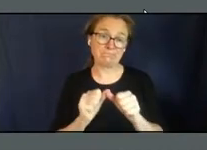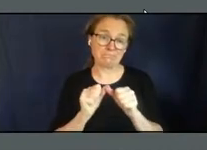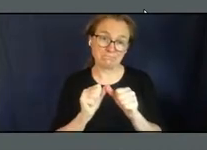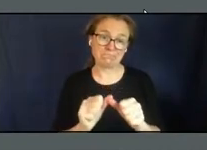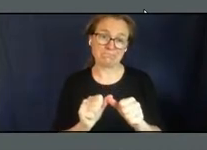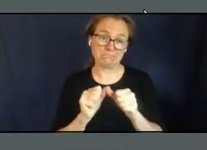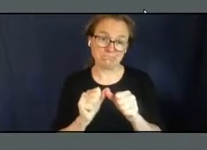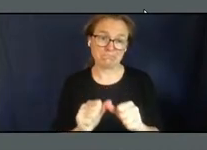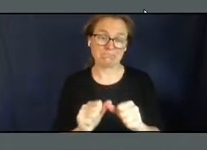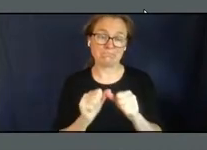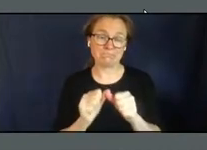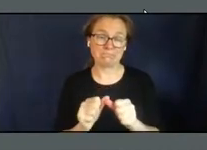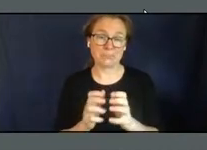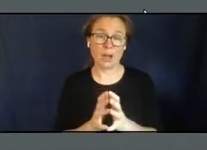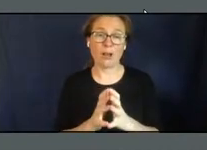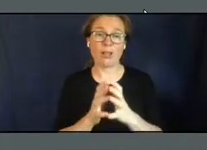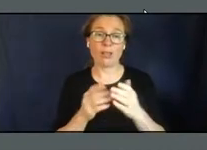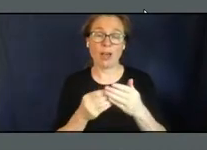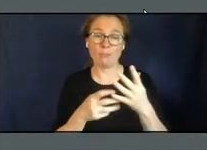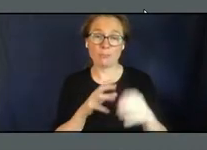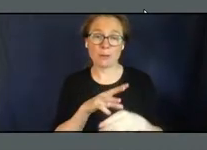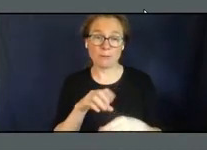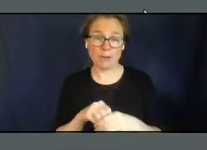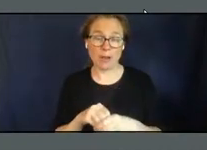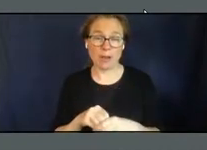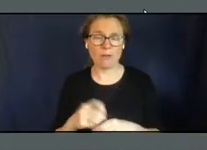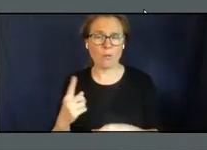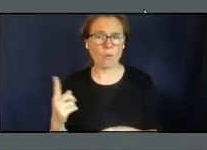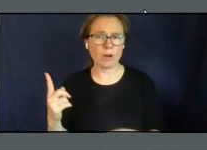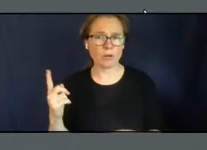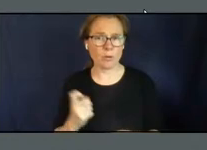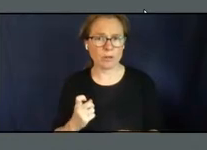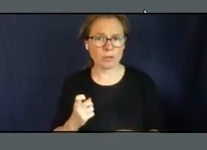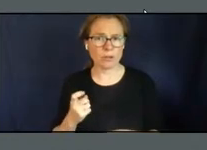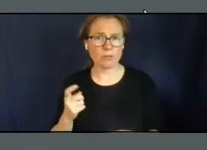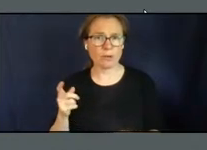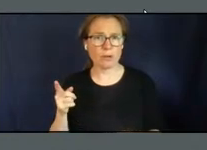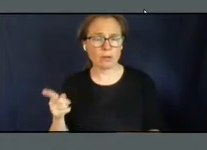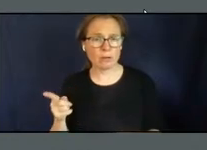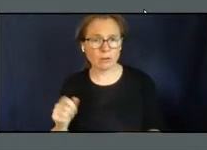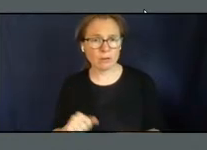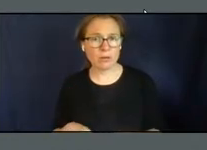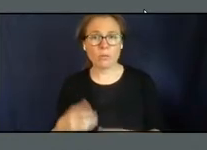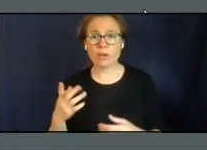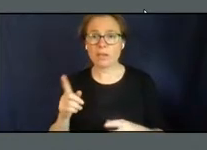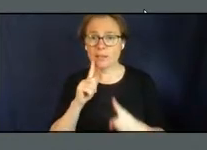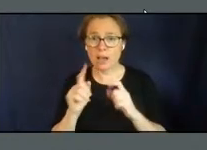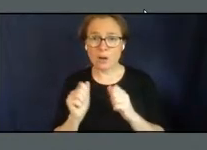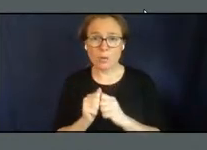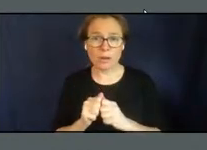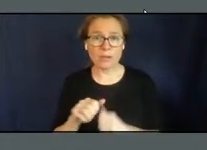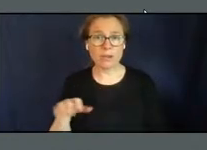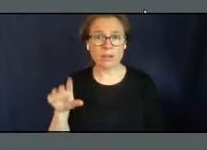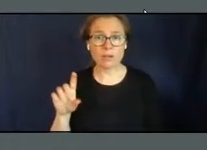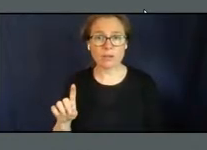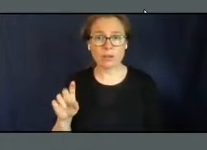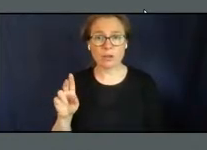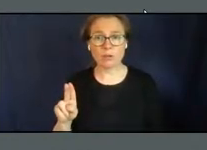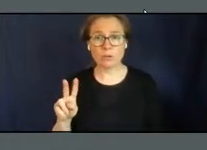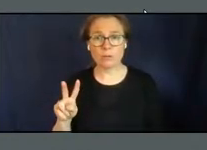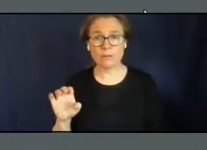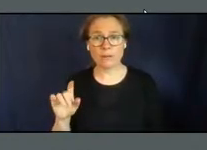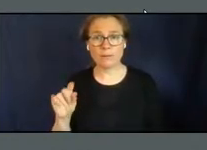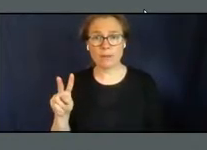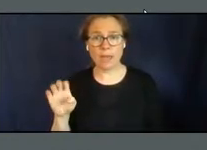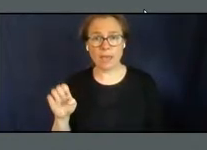Question for Dr. Reifenstein. I think I've talked to Dr. DeVivier about, you know, not one person holding the bag,